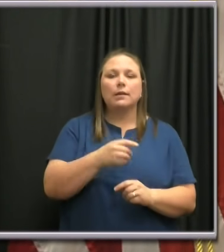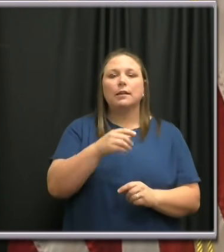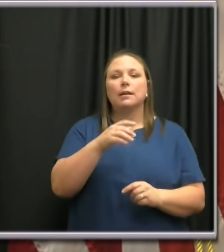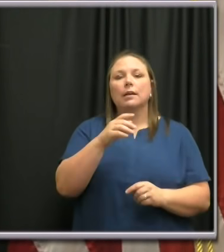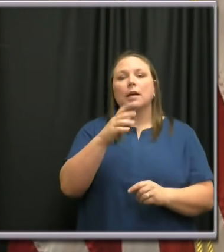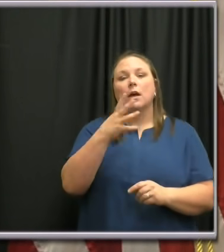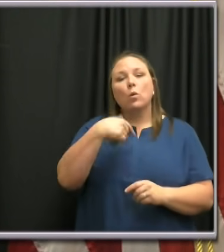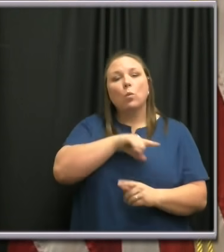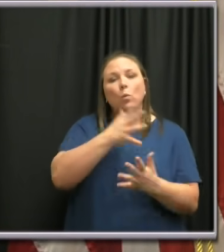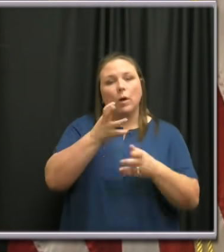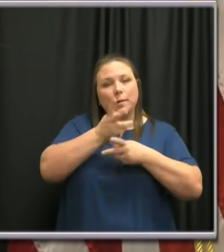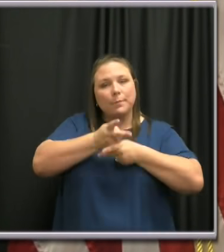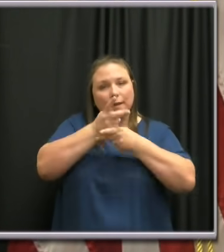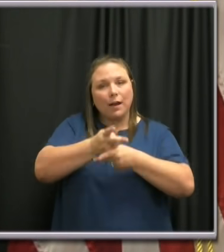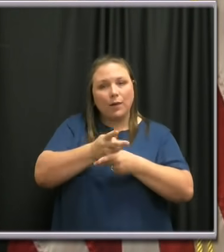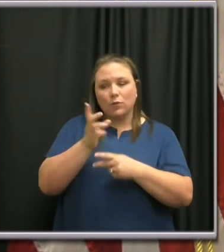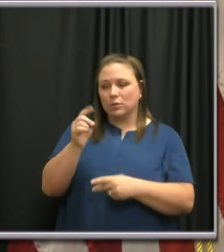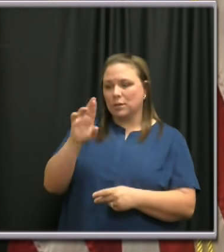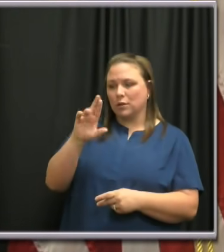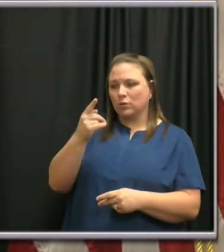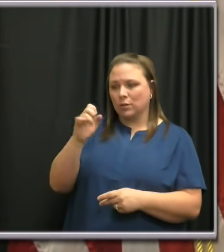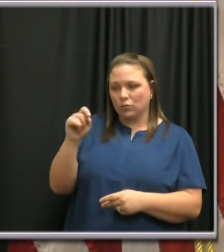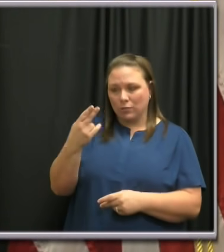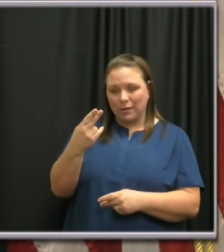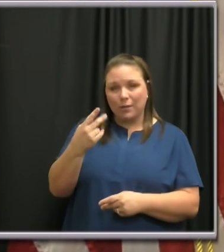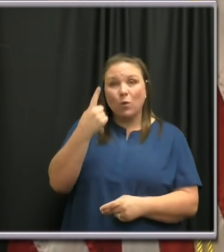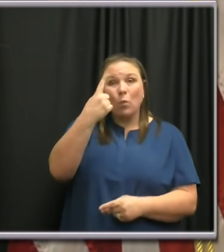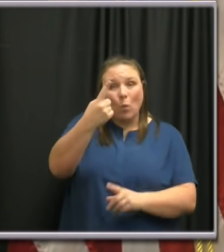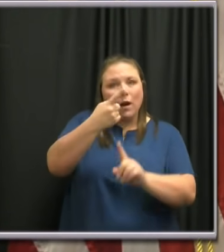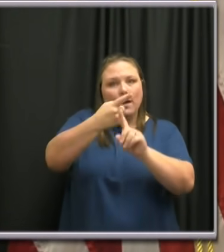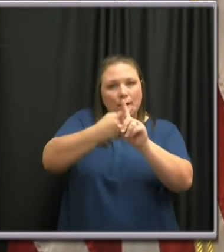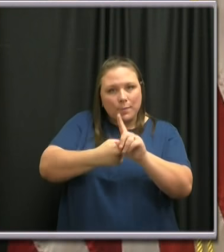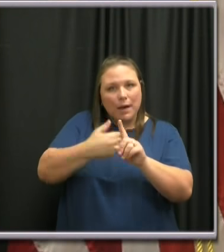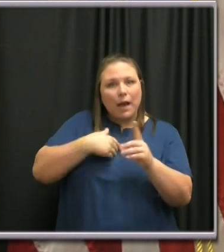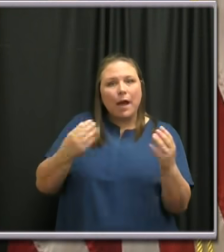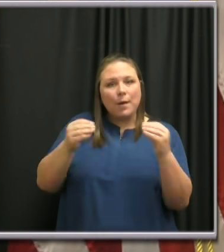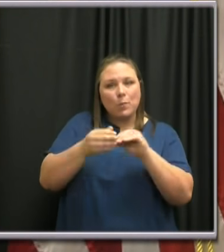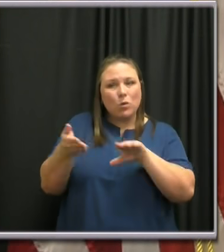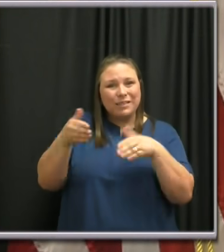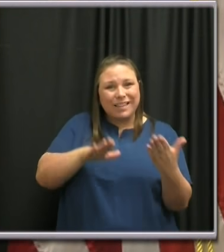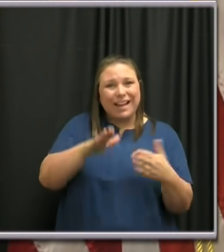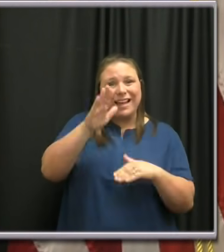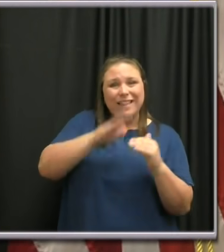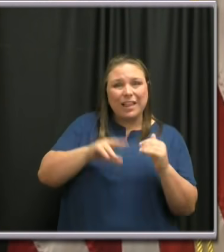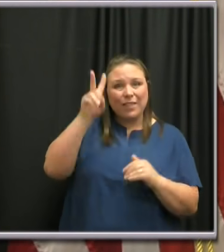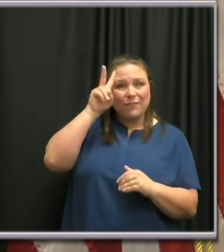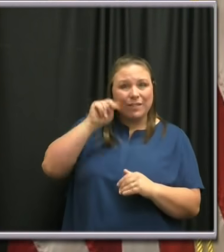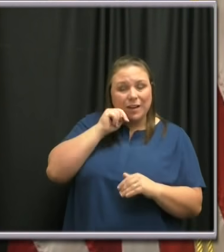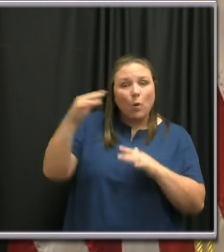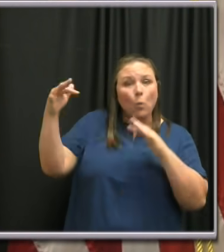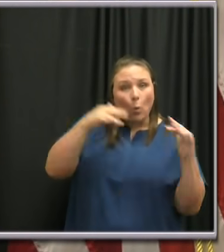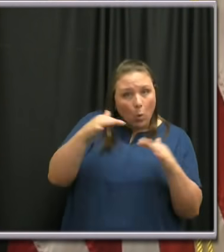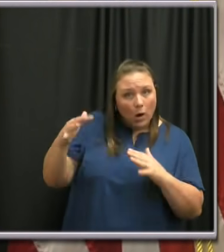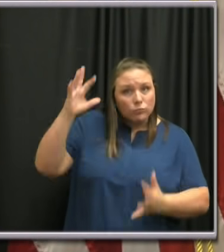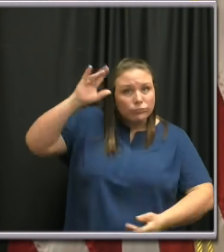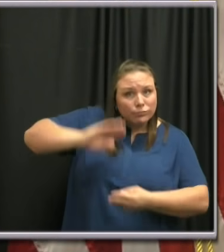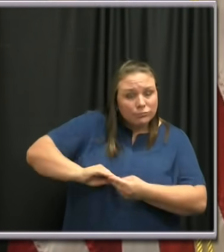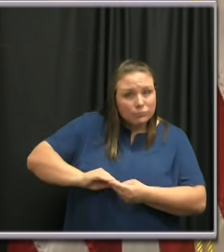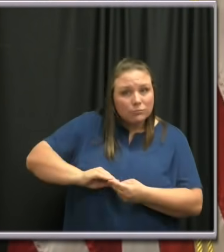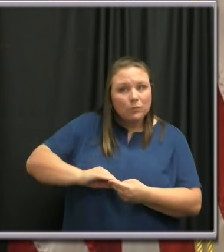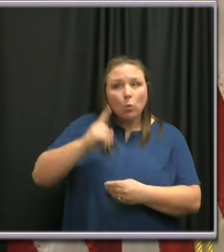And to be careful, as Dr. Hildreth was saying, in 1 month you've had more deaths than the Vietnam War. In 1 year you will